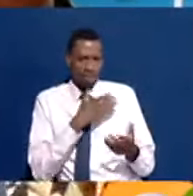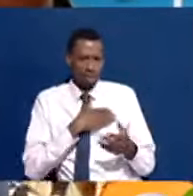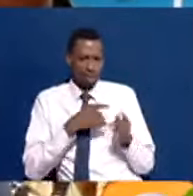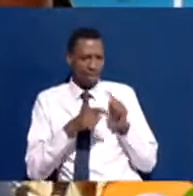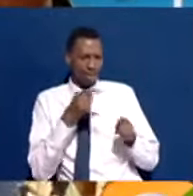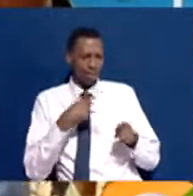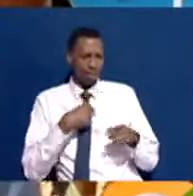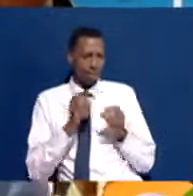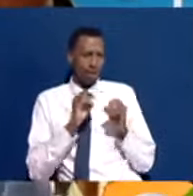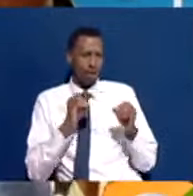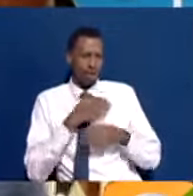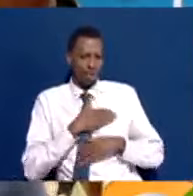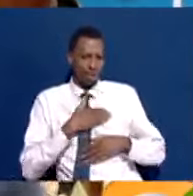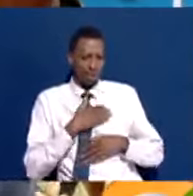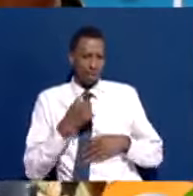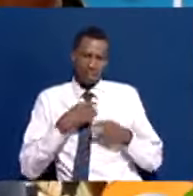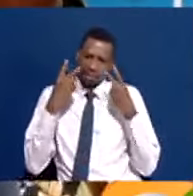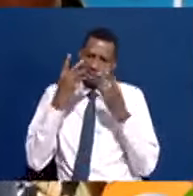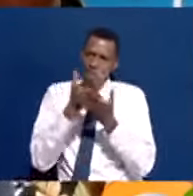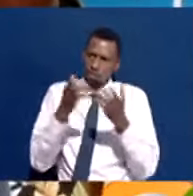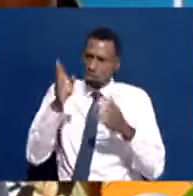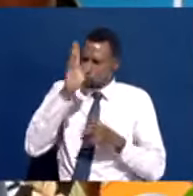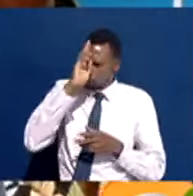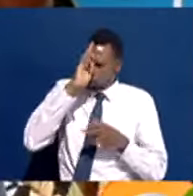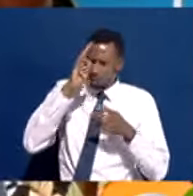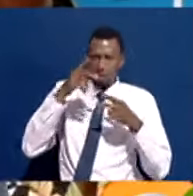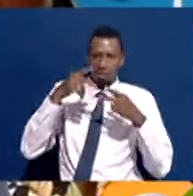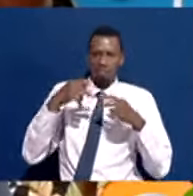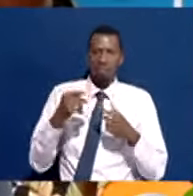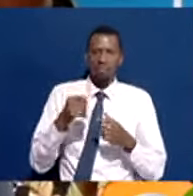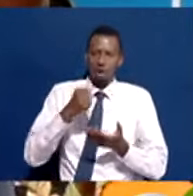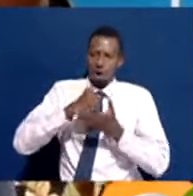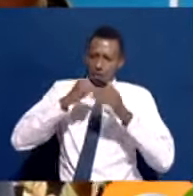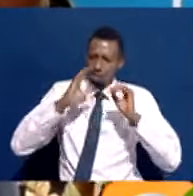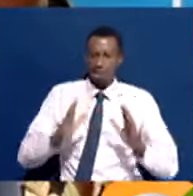msinimalize. Nyinyi naona ni ofisa wa polisi.